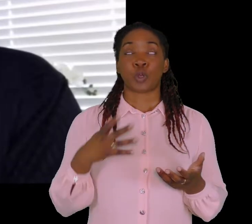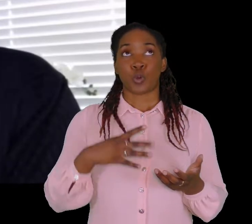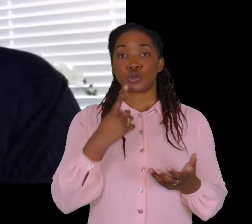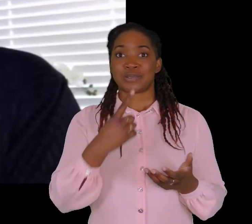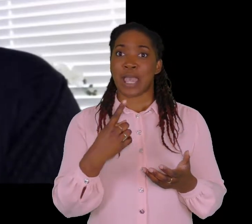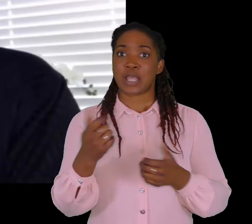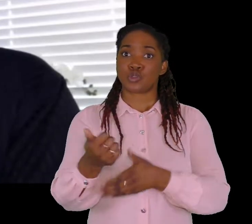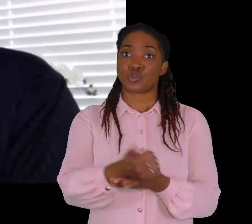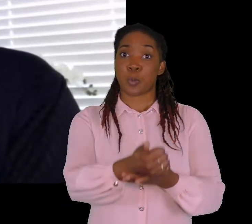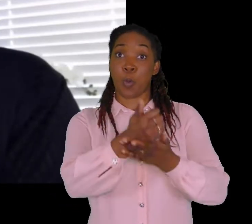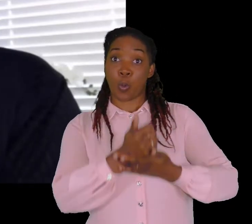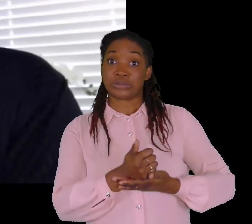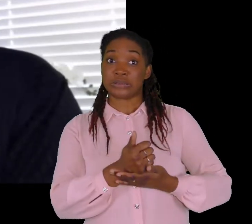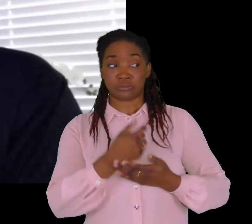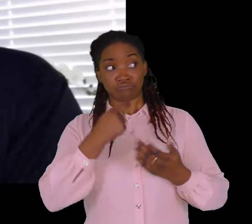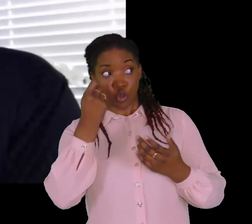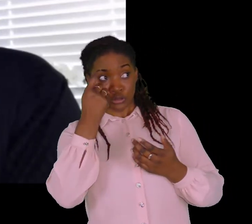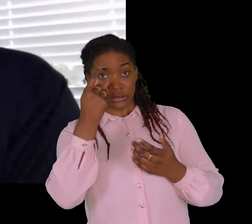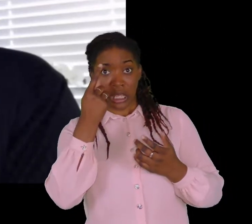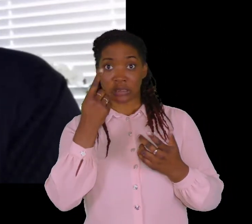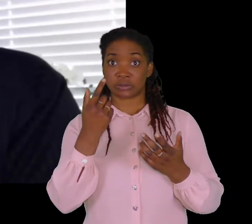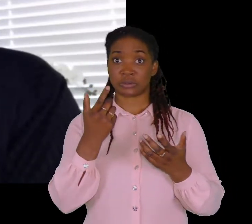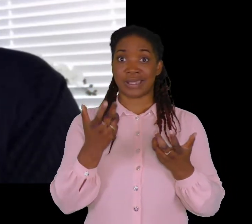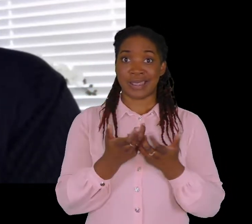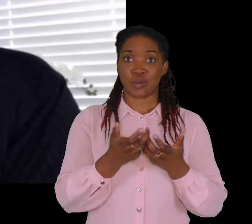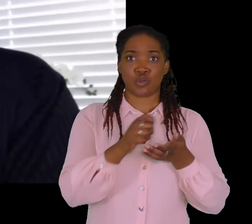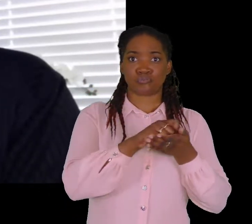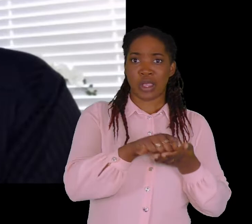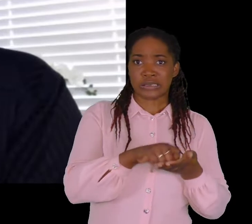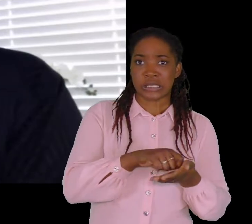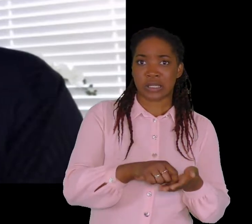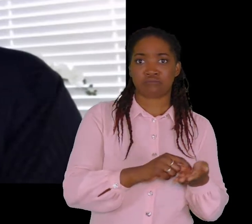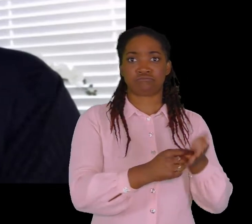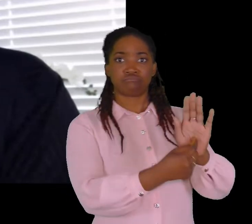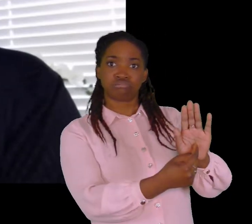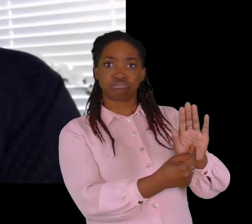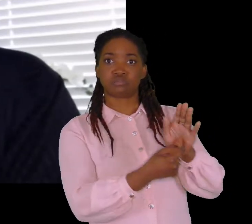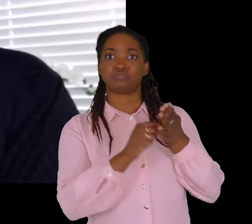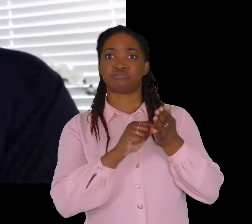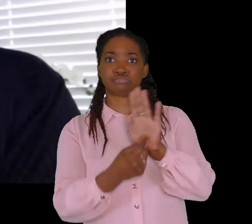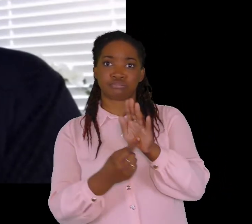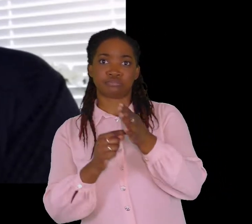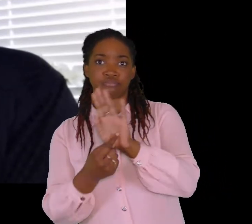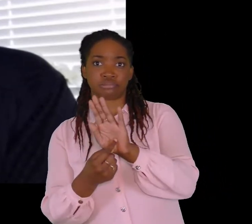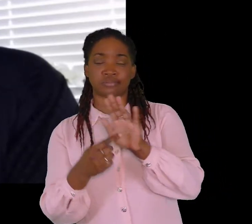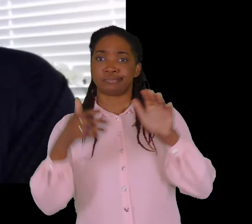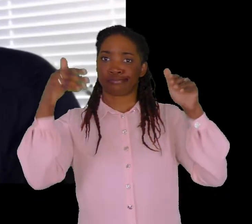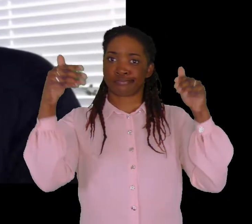by writings which emerged around the notion of the post-filiation, for instance.